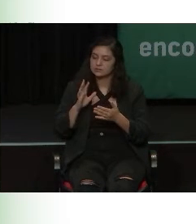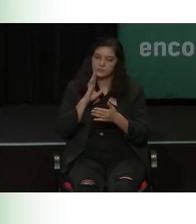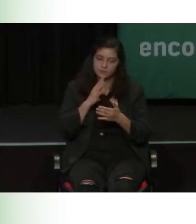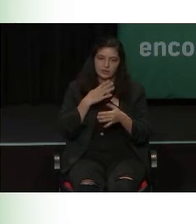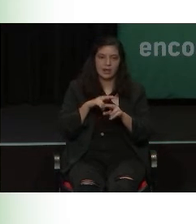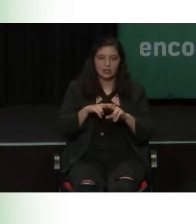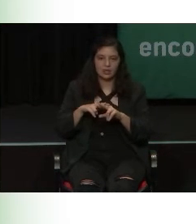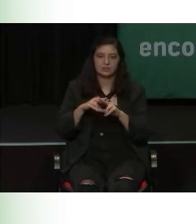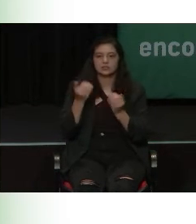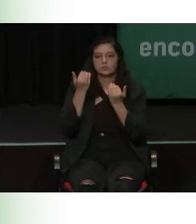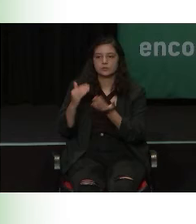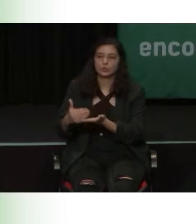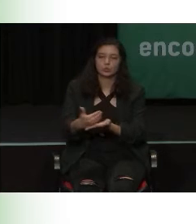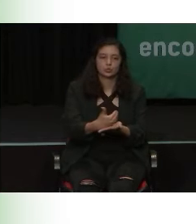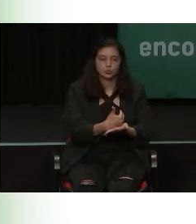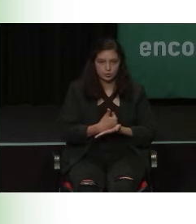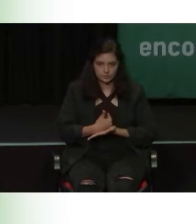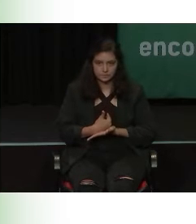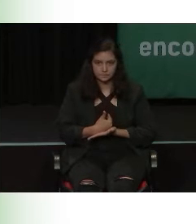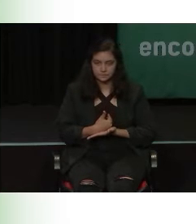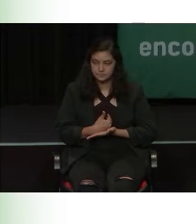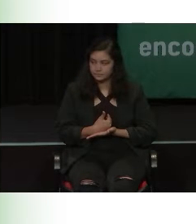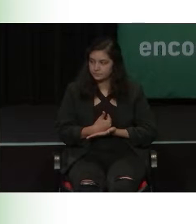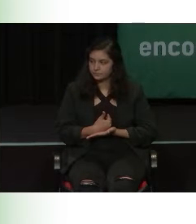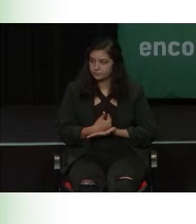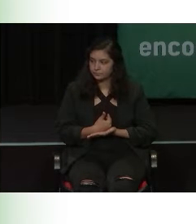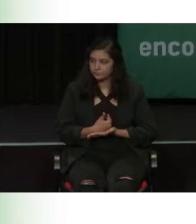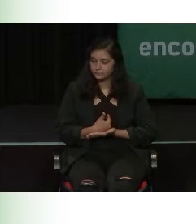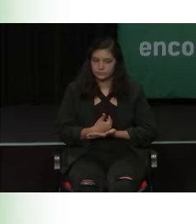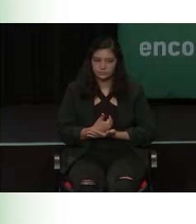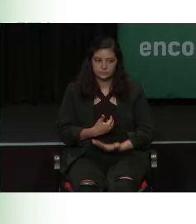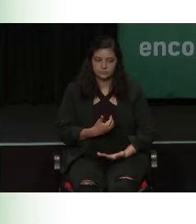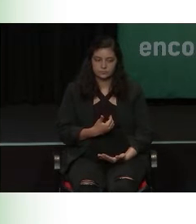from biometric data, physiological data